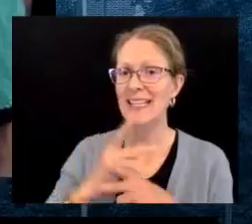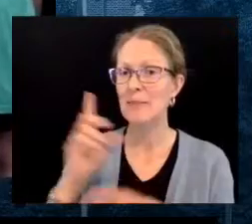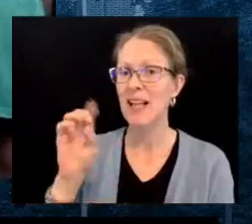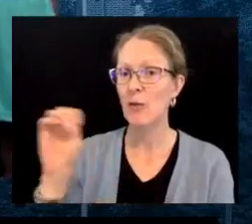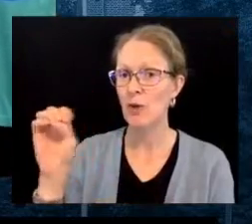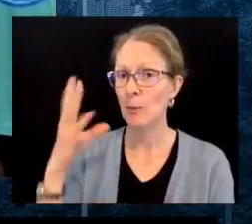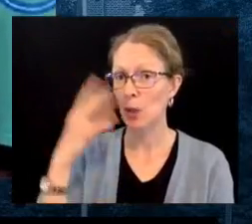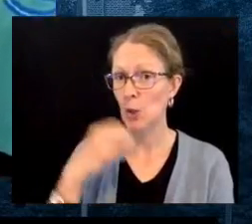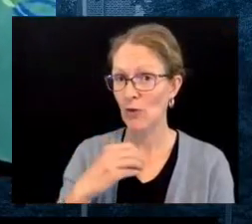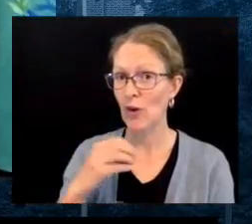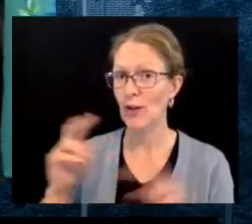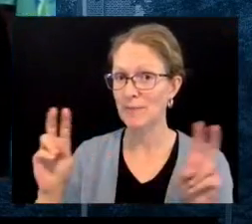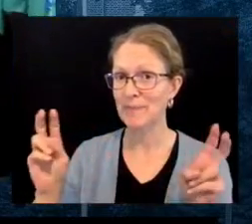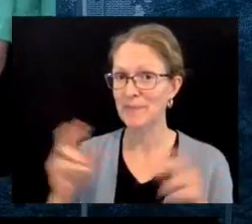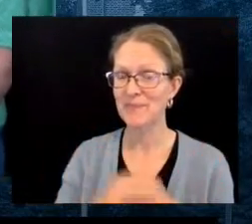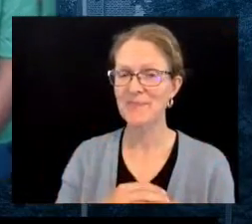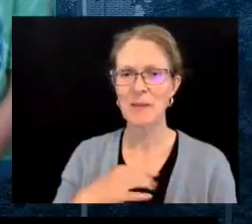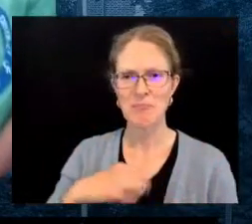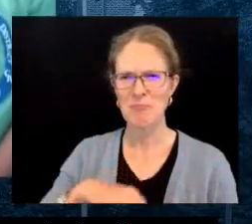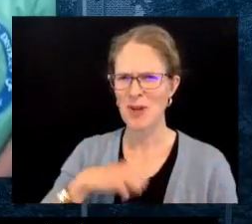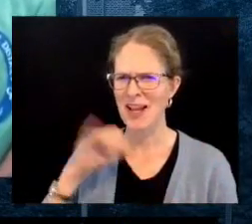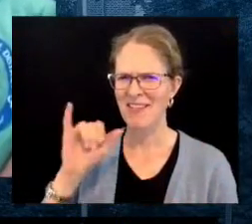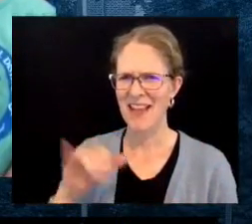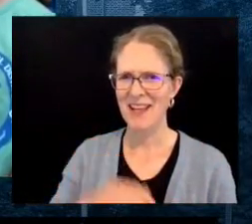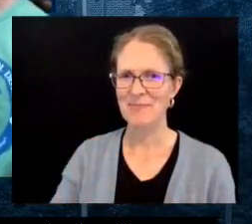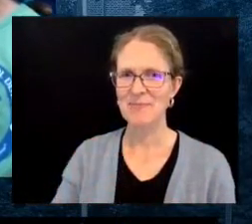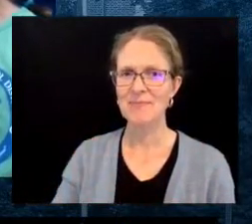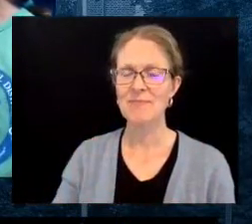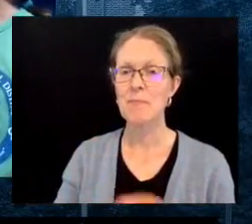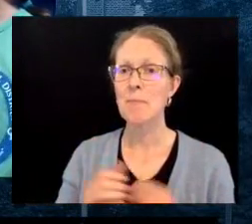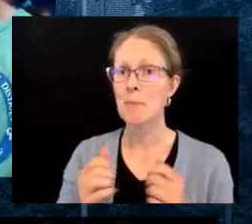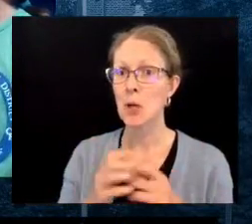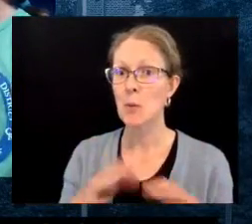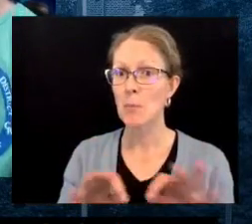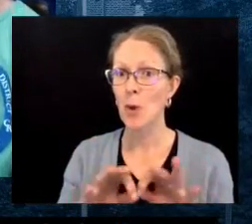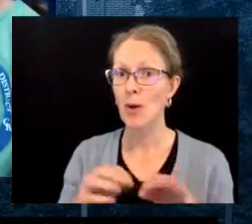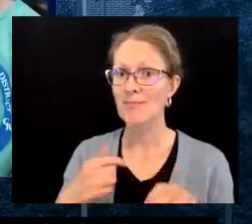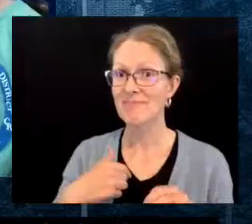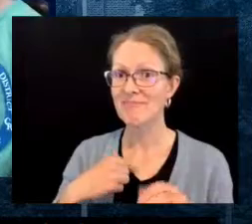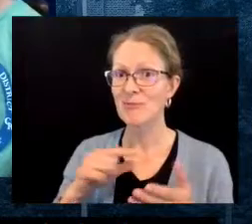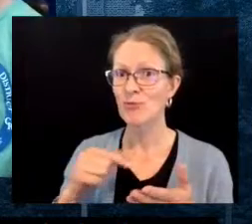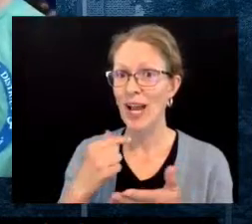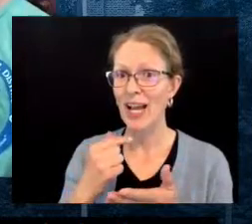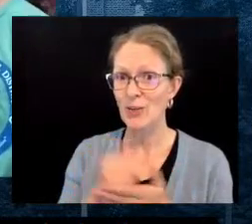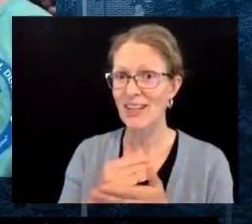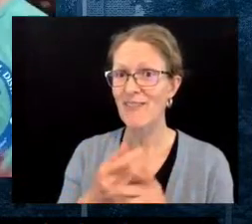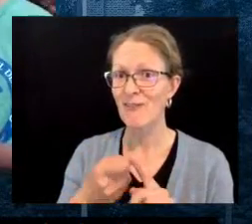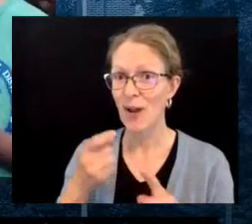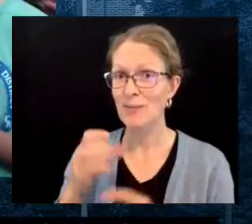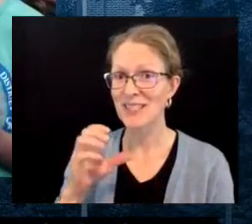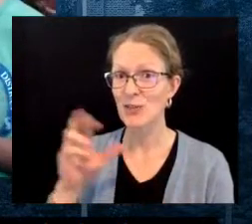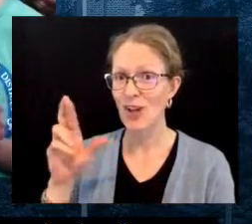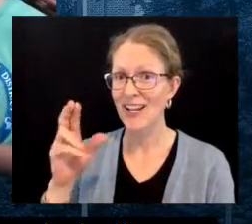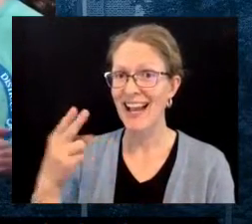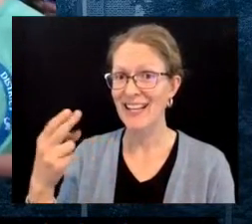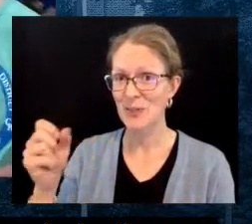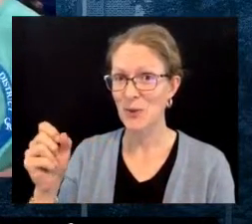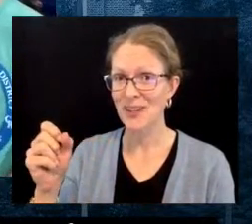proud of that. But most importantly, I'm a Caesar Rodney High School alumnus, so I'm very happy to be here at Allen